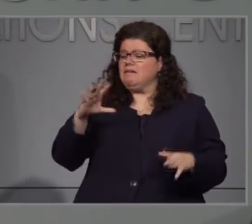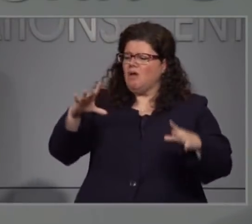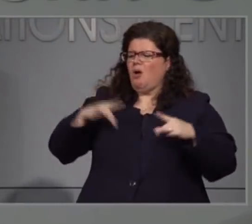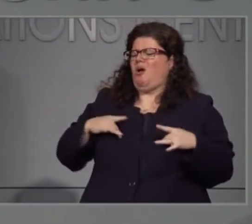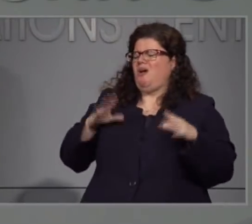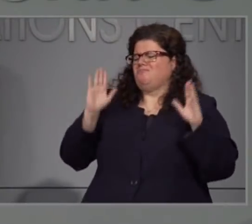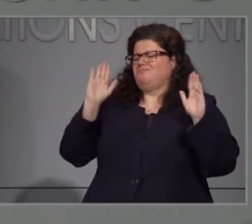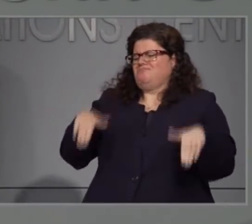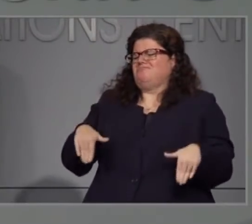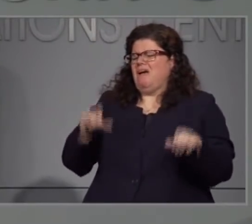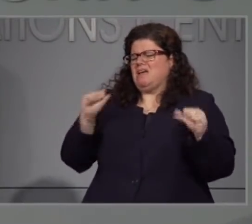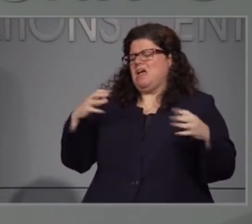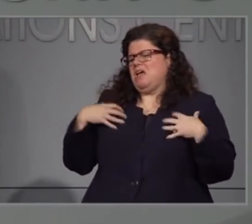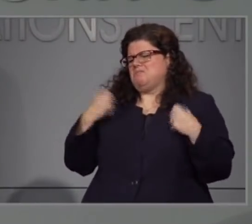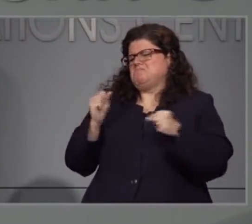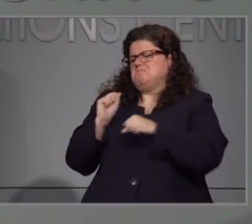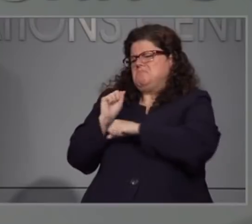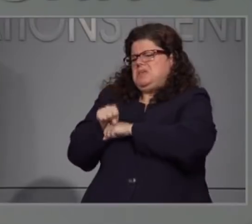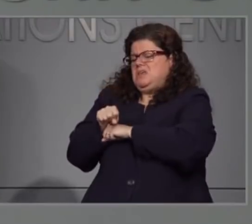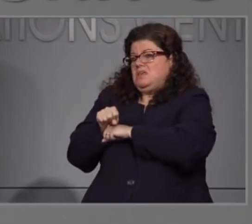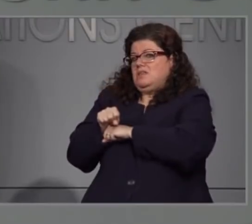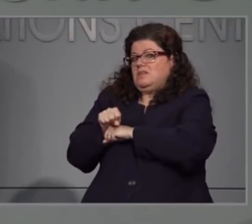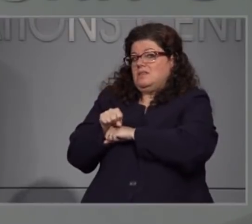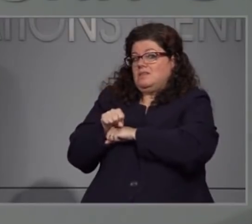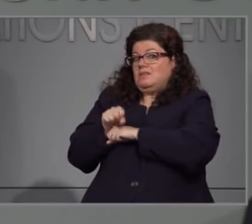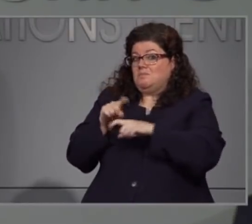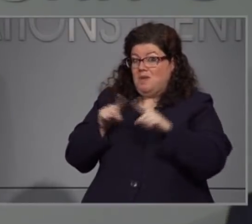coronavirus, but the mask is to